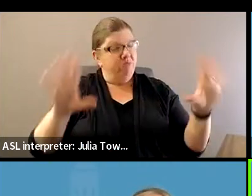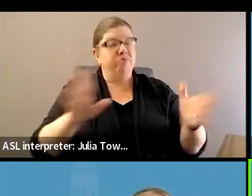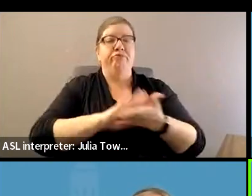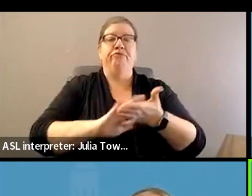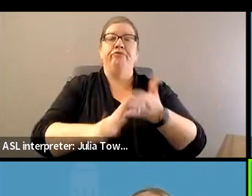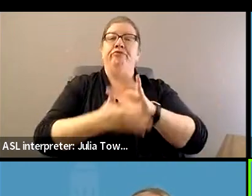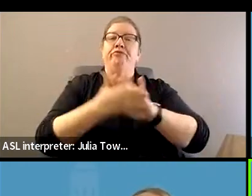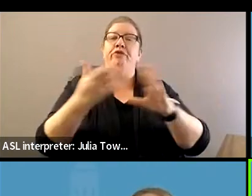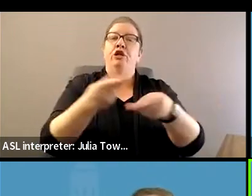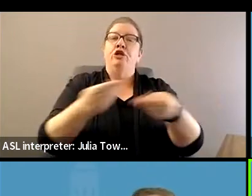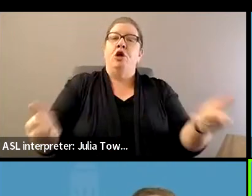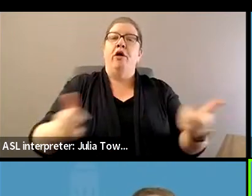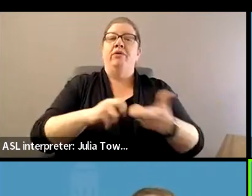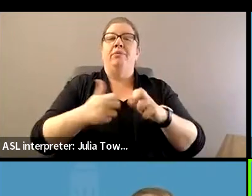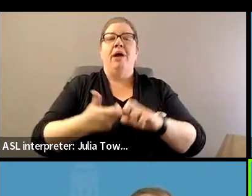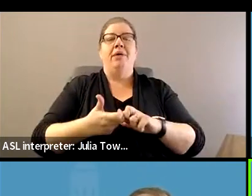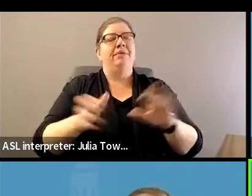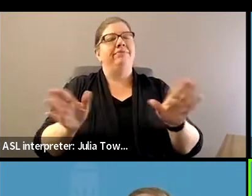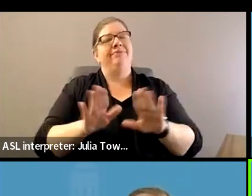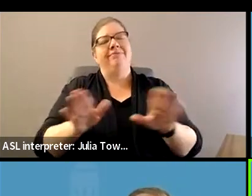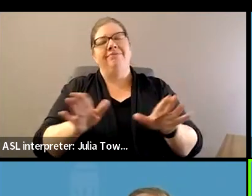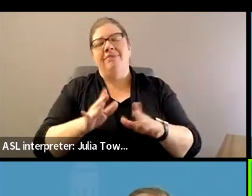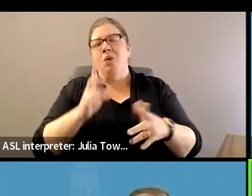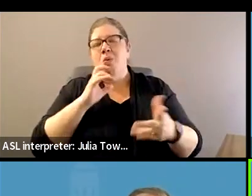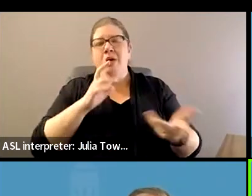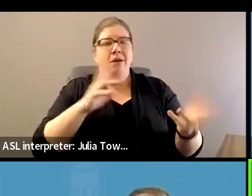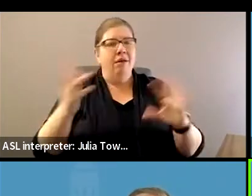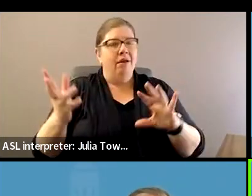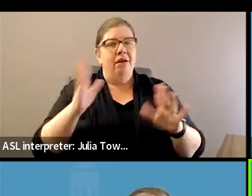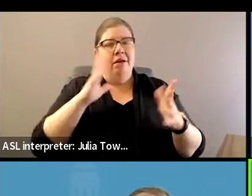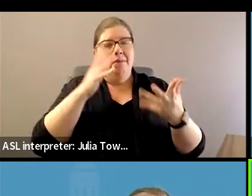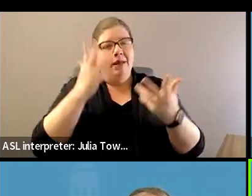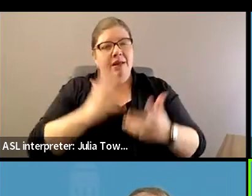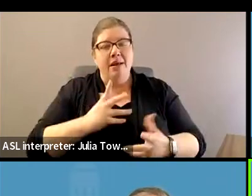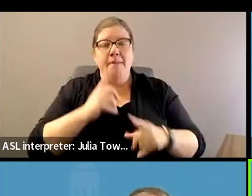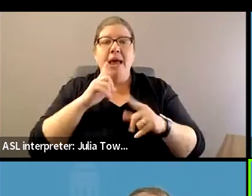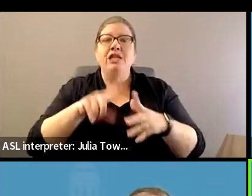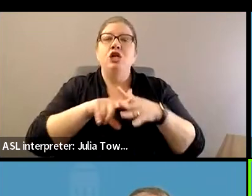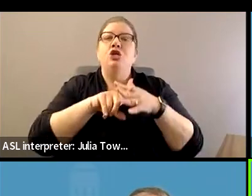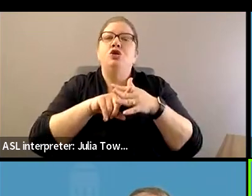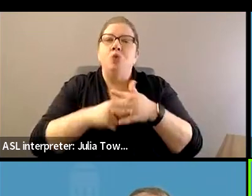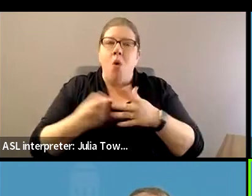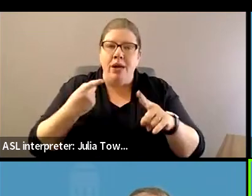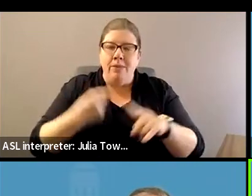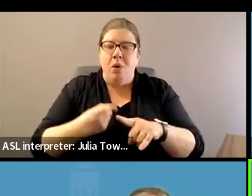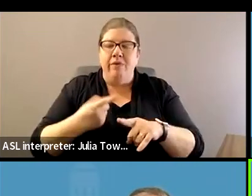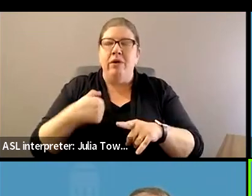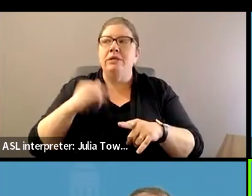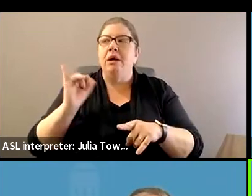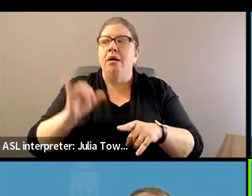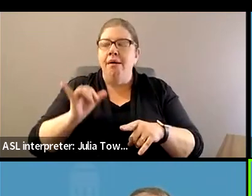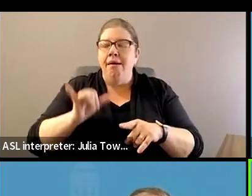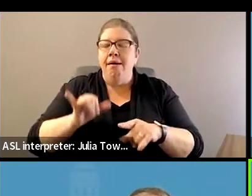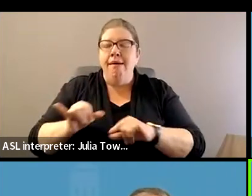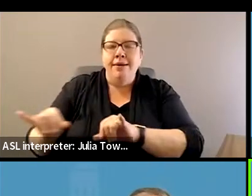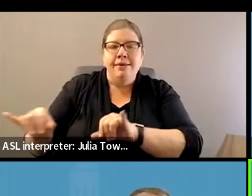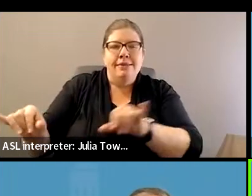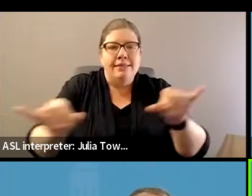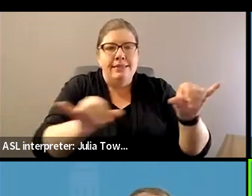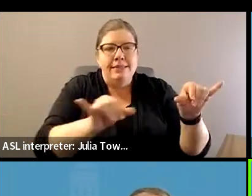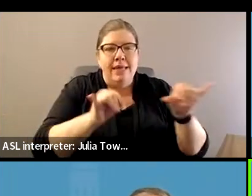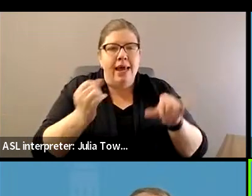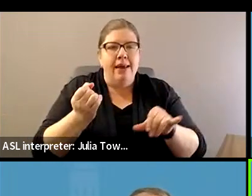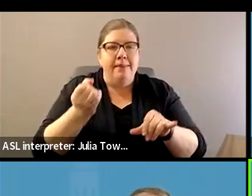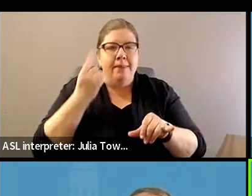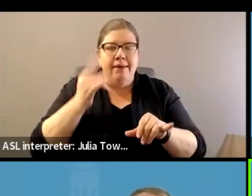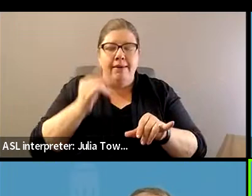whole problem, I think they would be pretty dismayed. But it was a starting off point to get us all on the same wavelength with the same